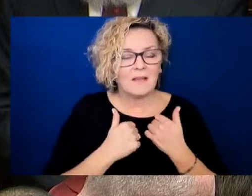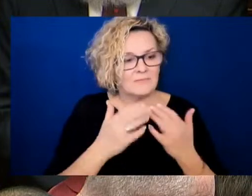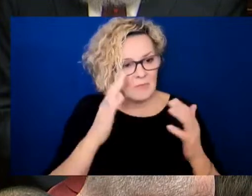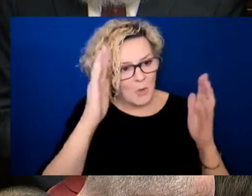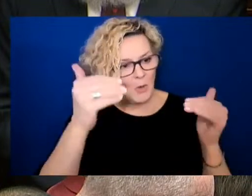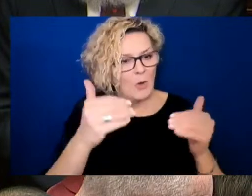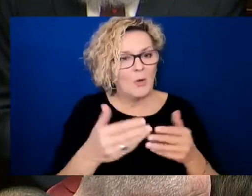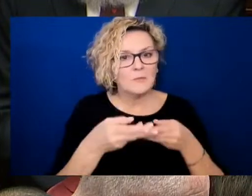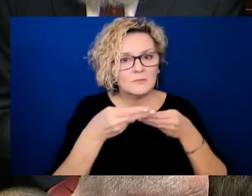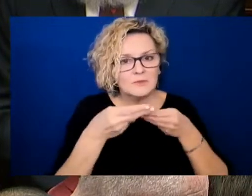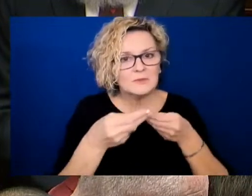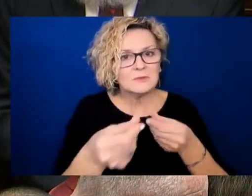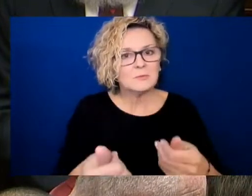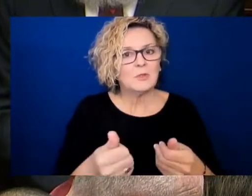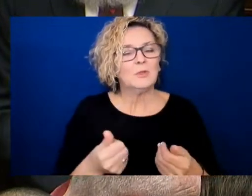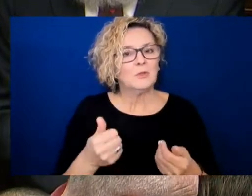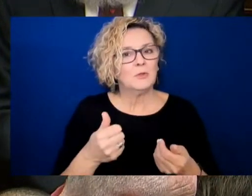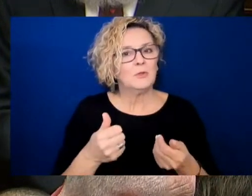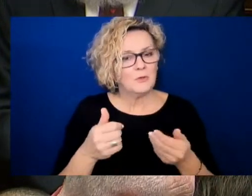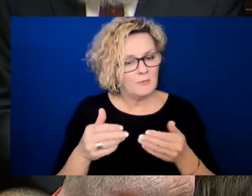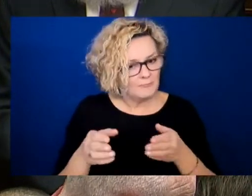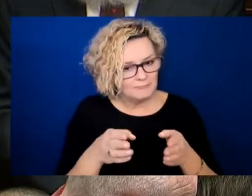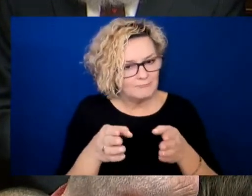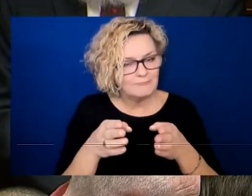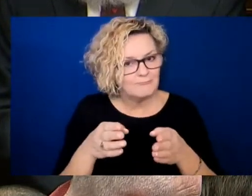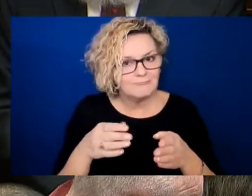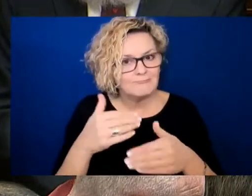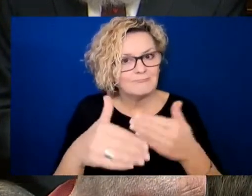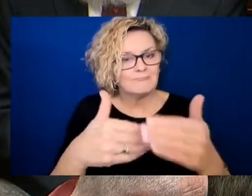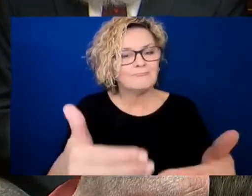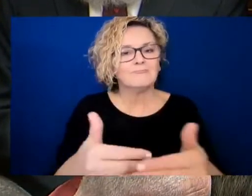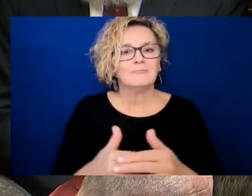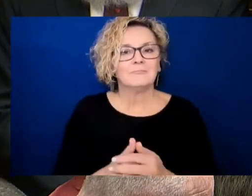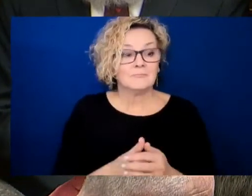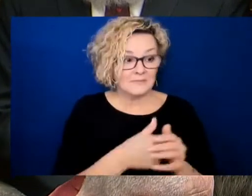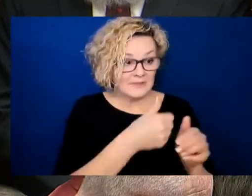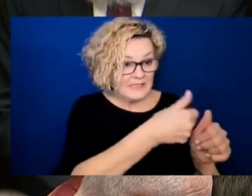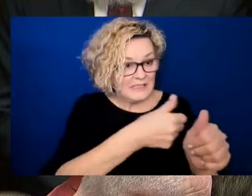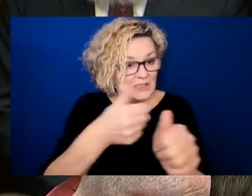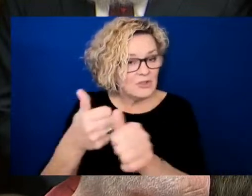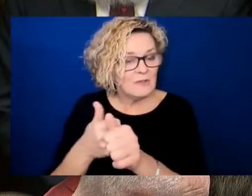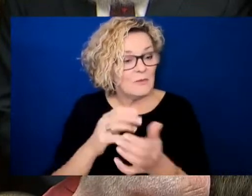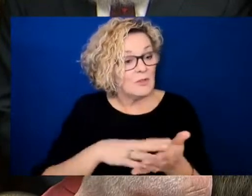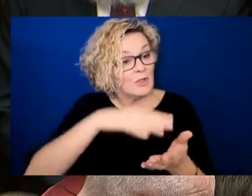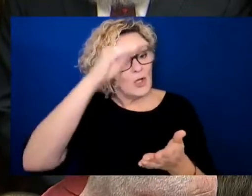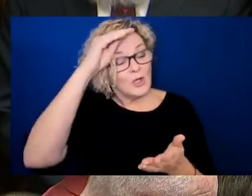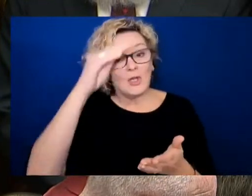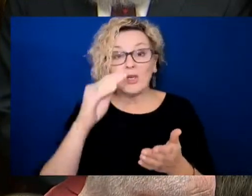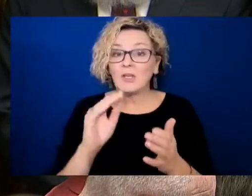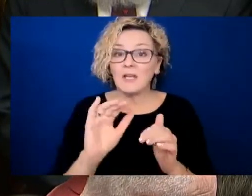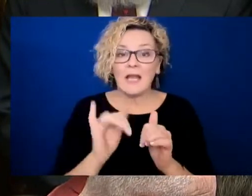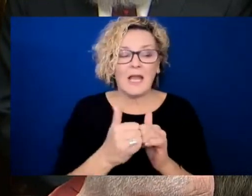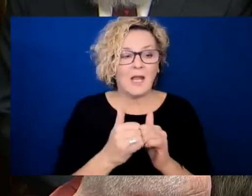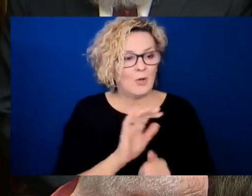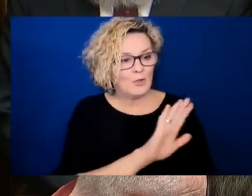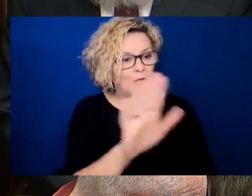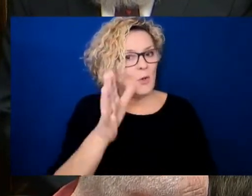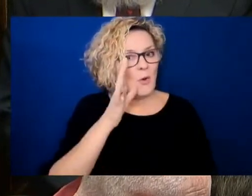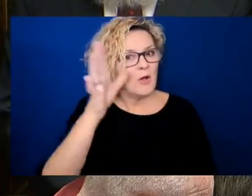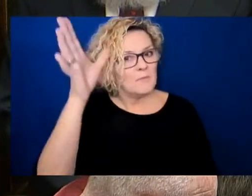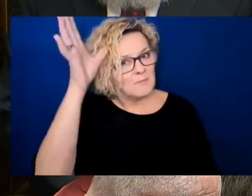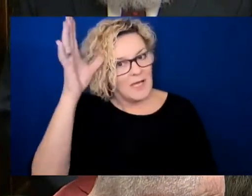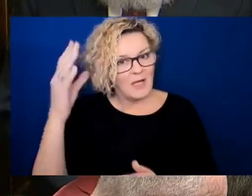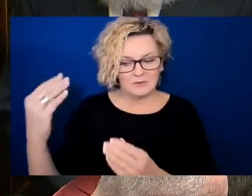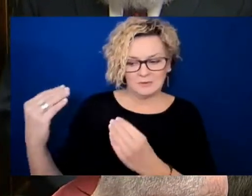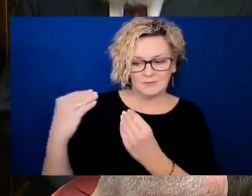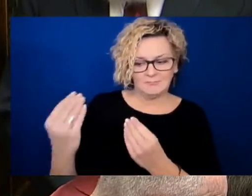Because each and every one of you got the teaching from your parents, and that's what you're going to walk. Their